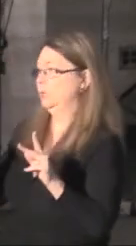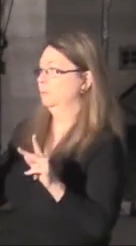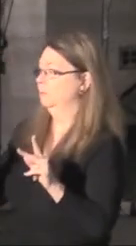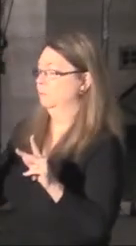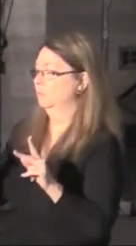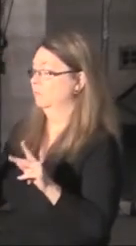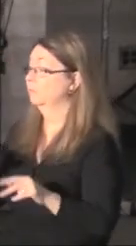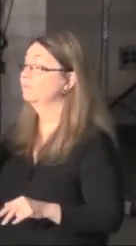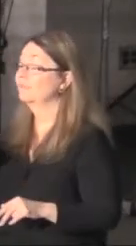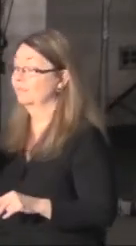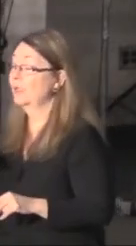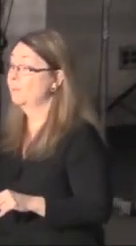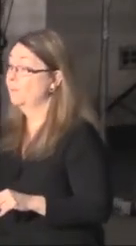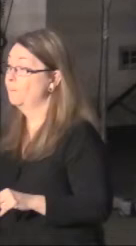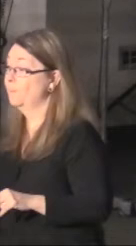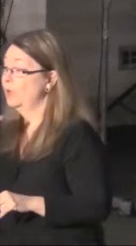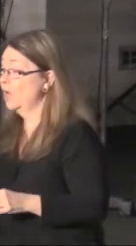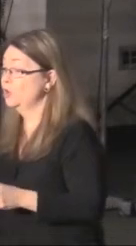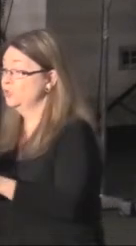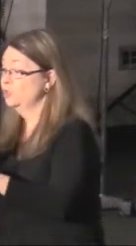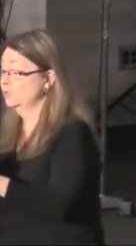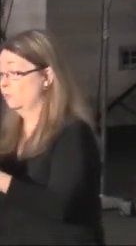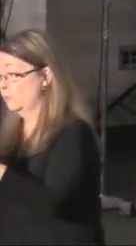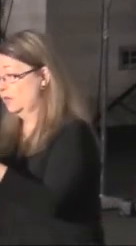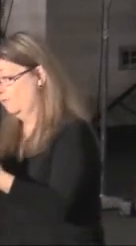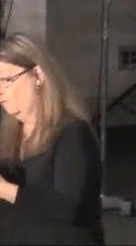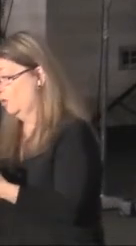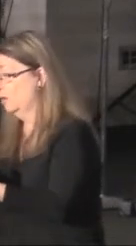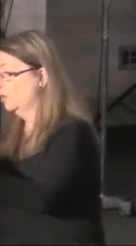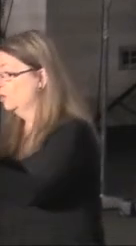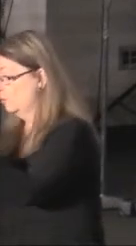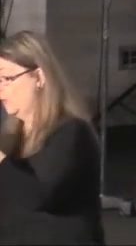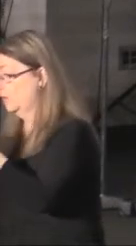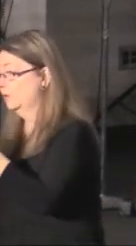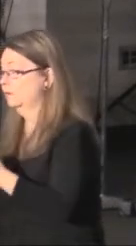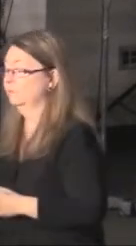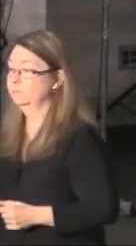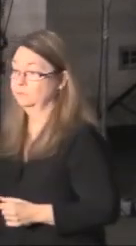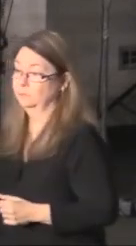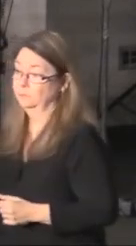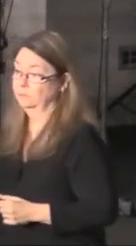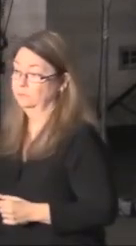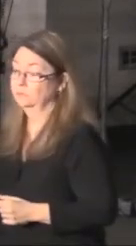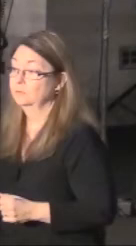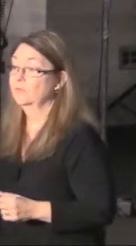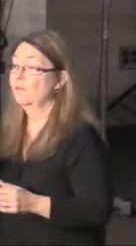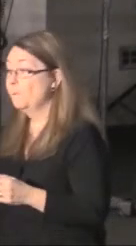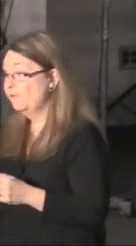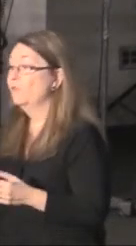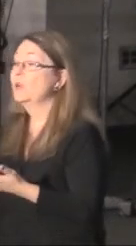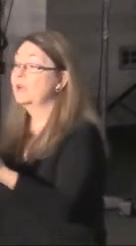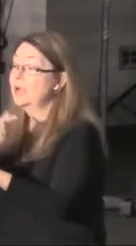that's where Paul's at. They didn't use Paul's imprisonment to humiliate Paul or degrade his apostleship. They used it to advance the gospel